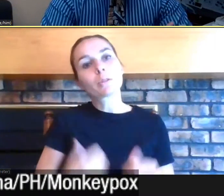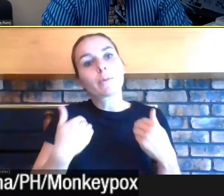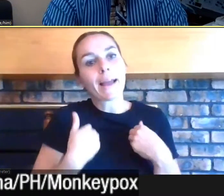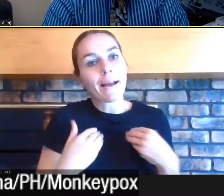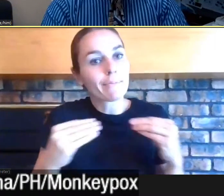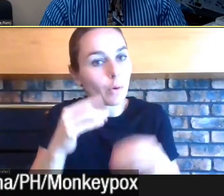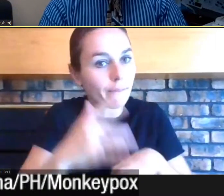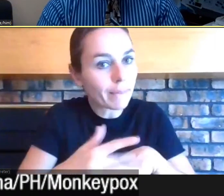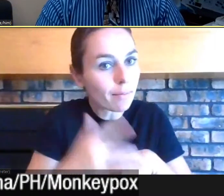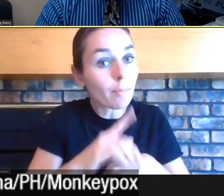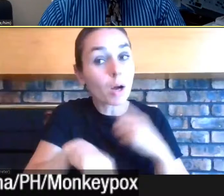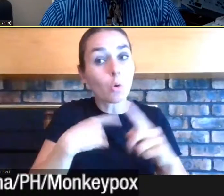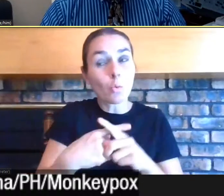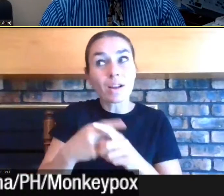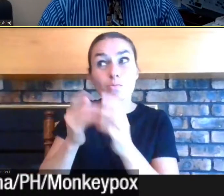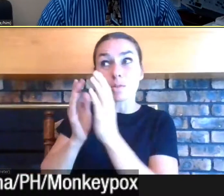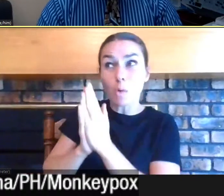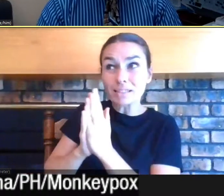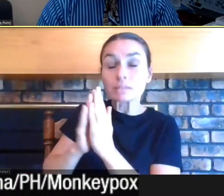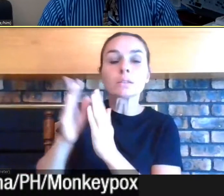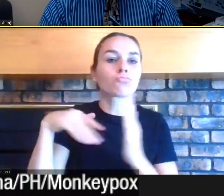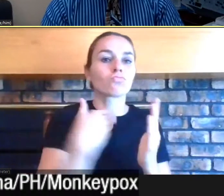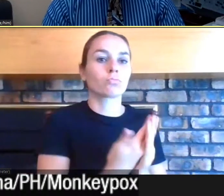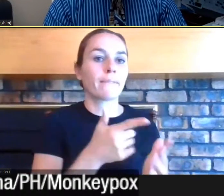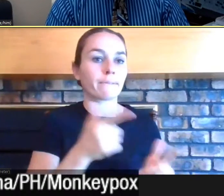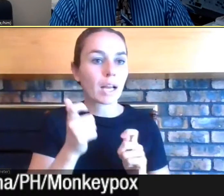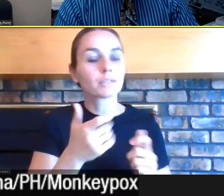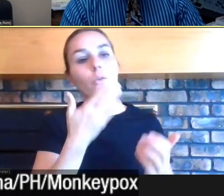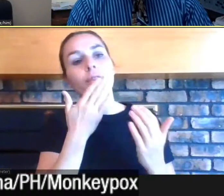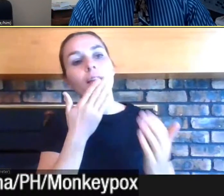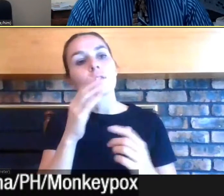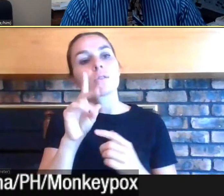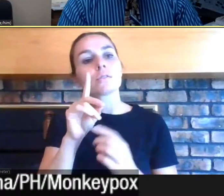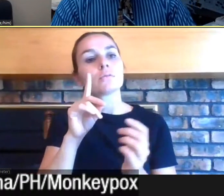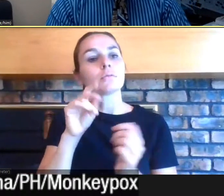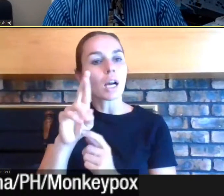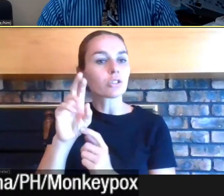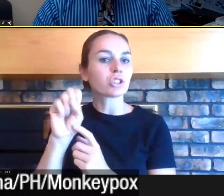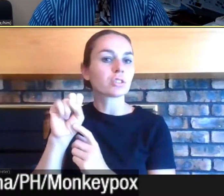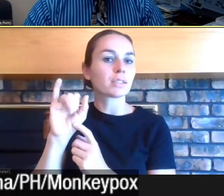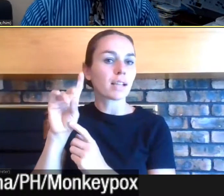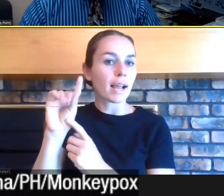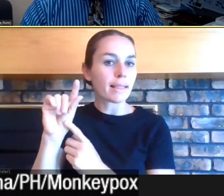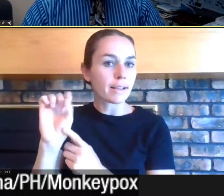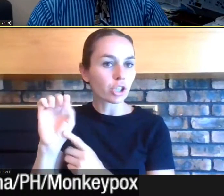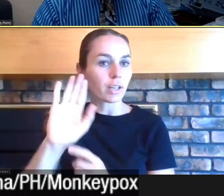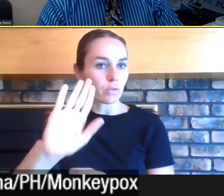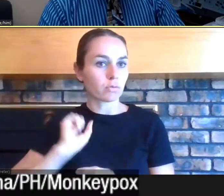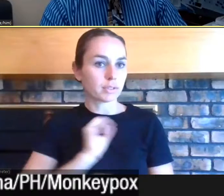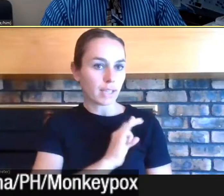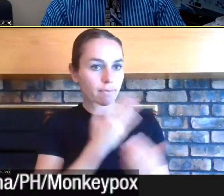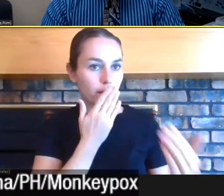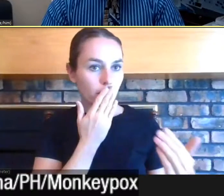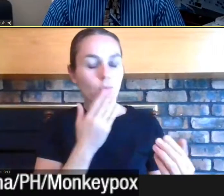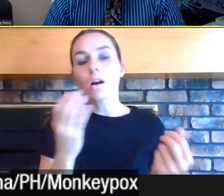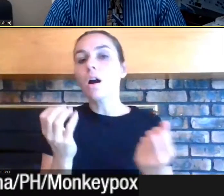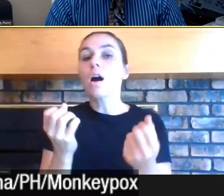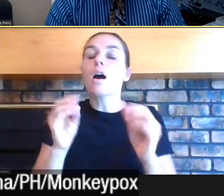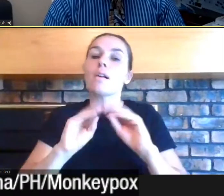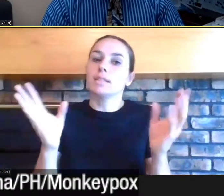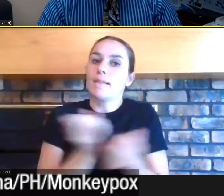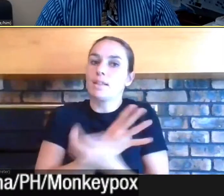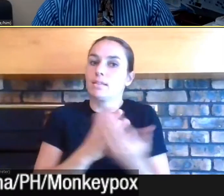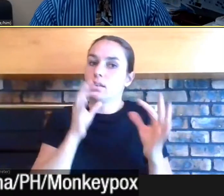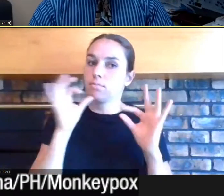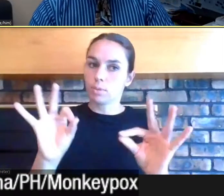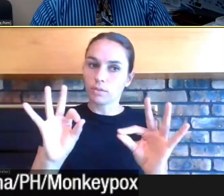quickly from OHA, and my thanks to Dr. Sidelinger and his staff for that. Of course, everything isn't perfect. We do wish that we had more